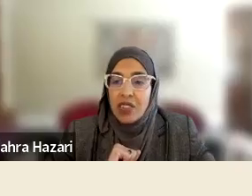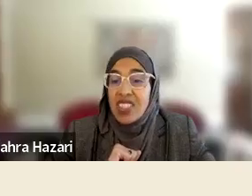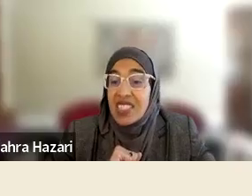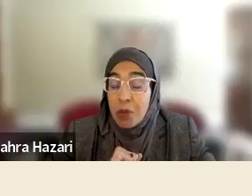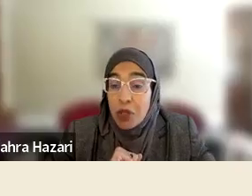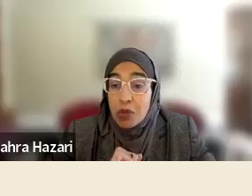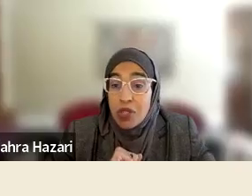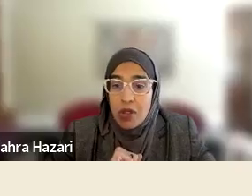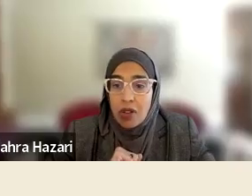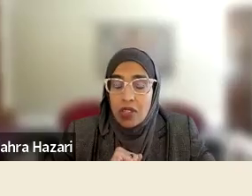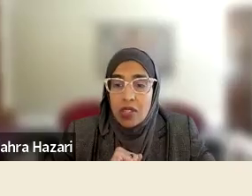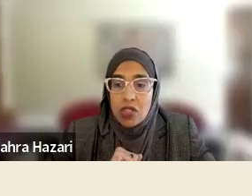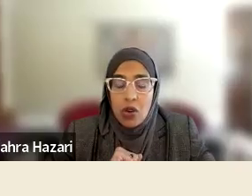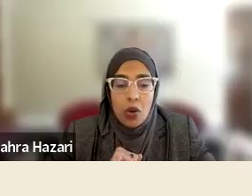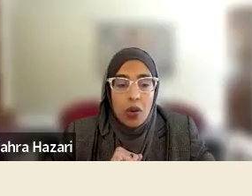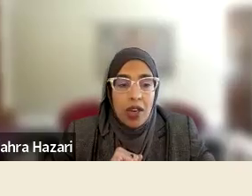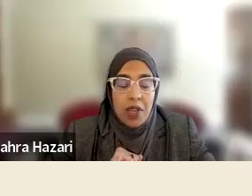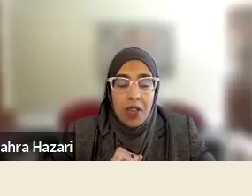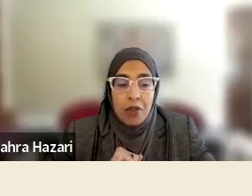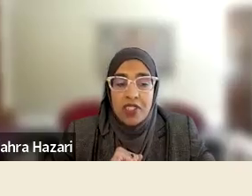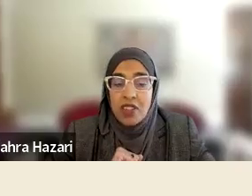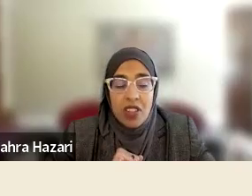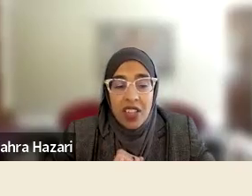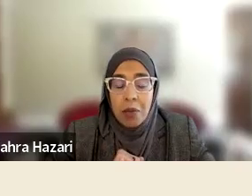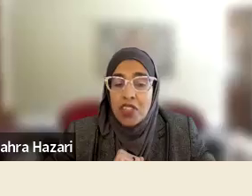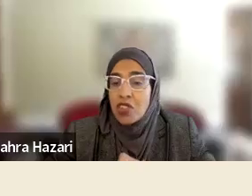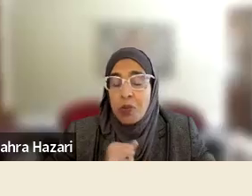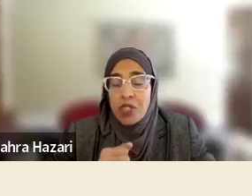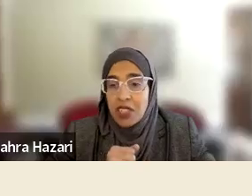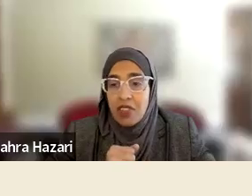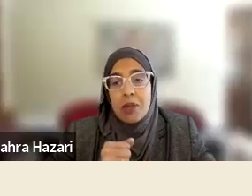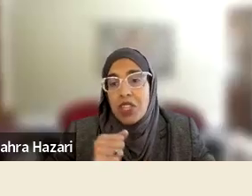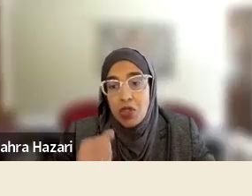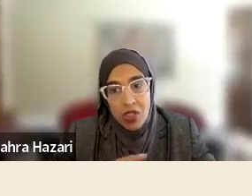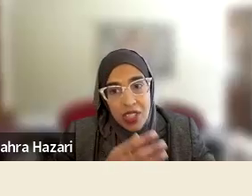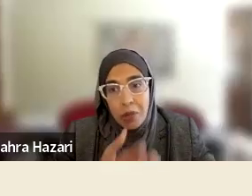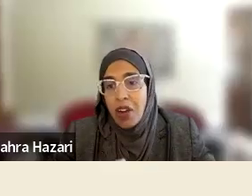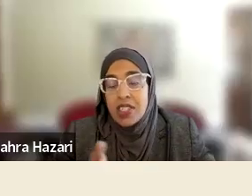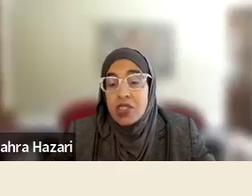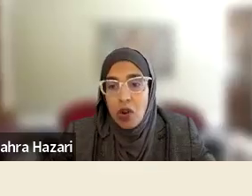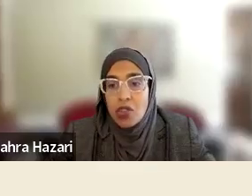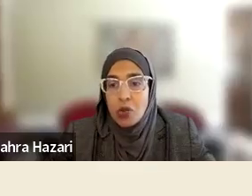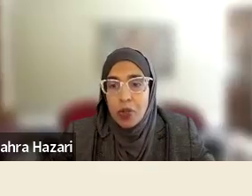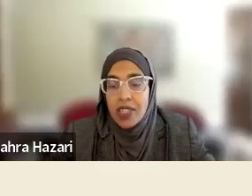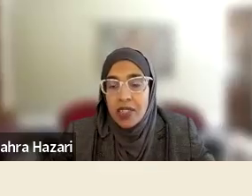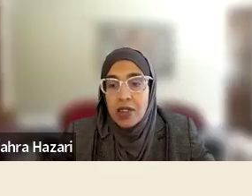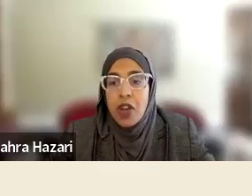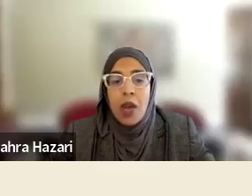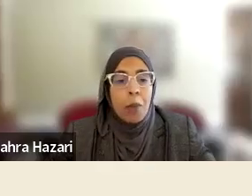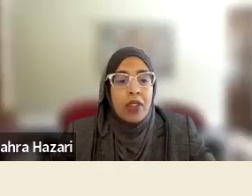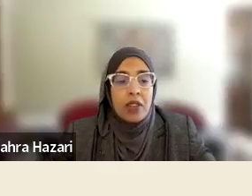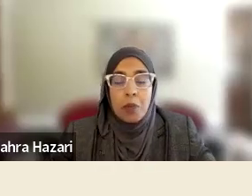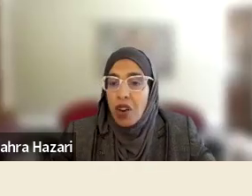they yield similar results. So if the single item measure is predictive of something, usually the proxy is also